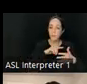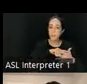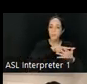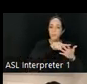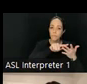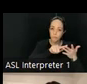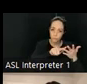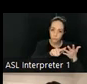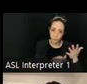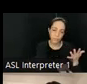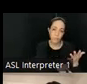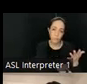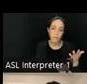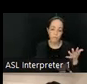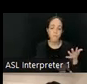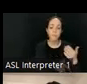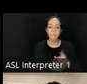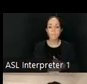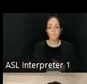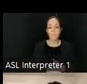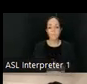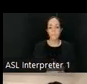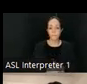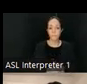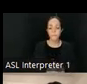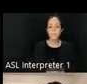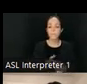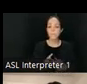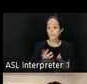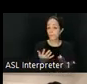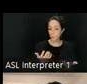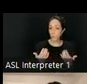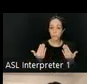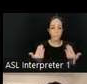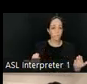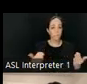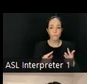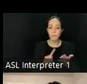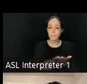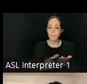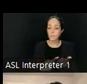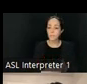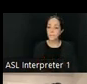your comments. Would the co-chairs like to get the discussion started?